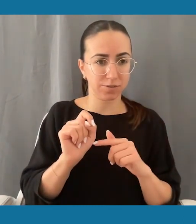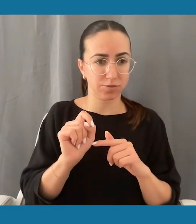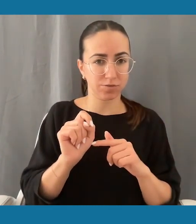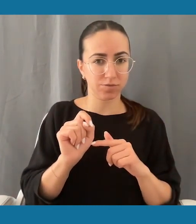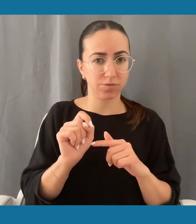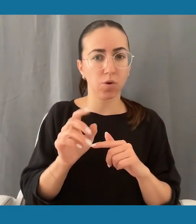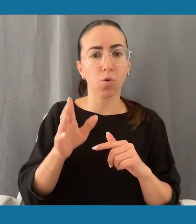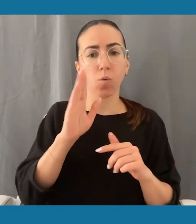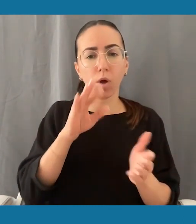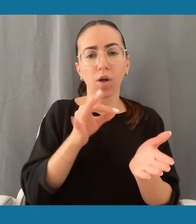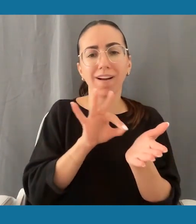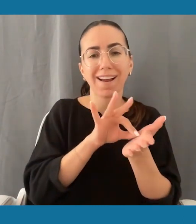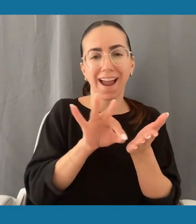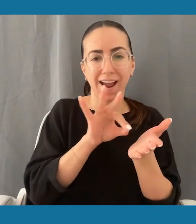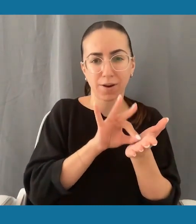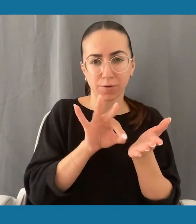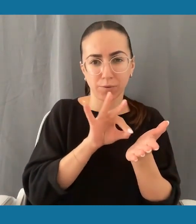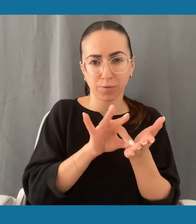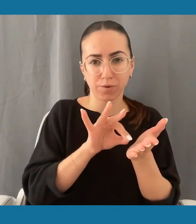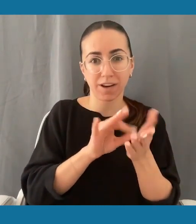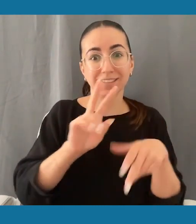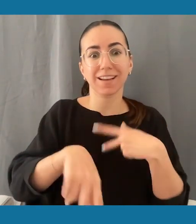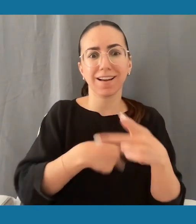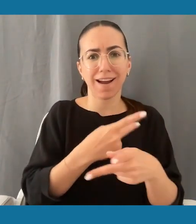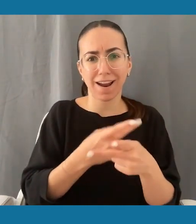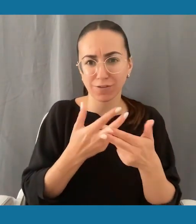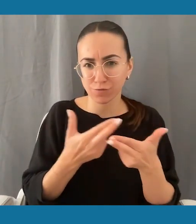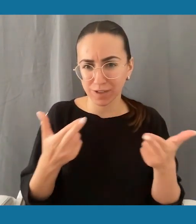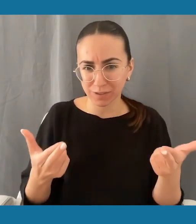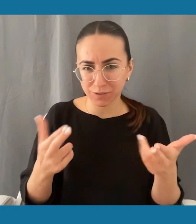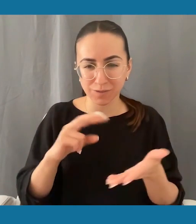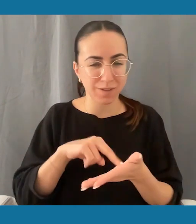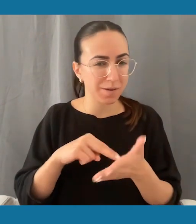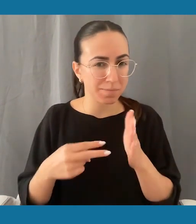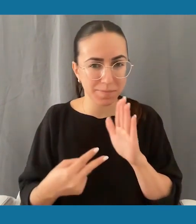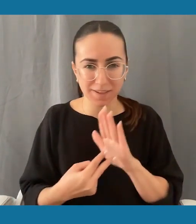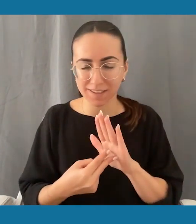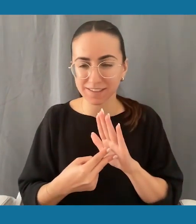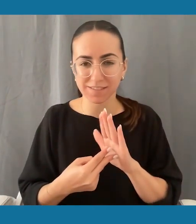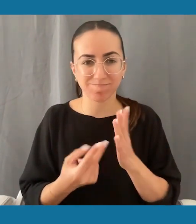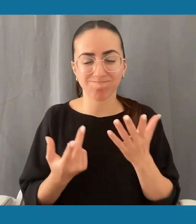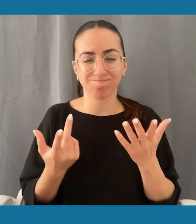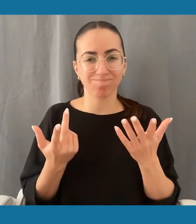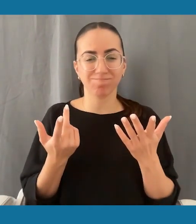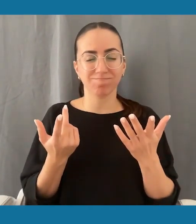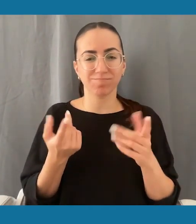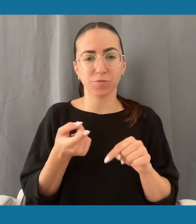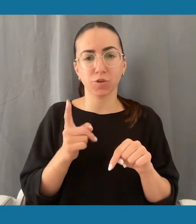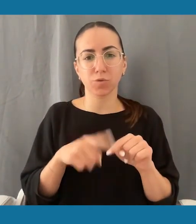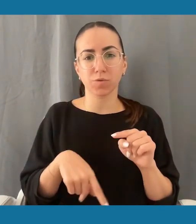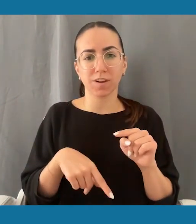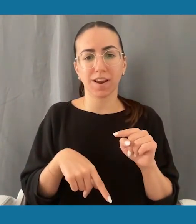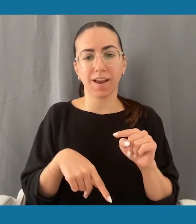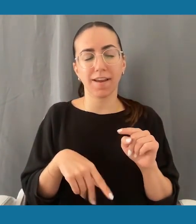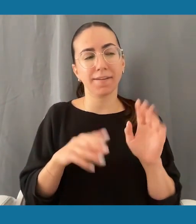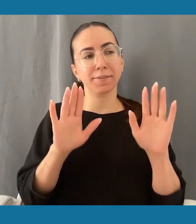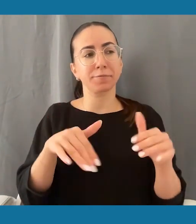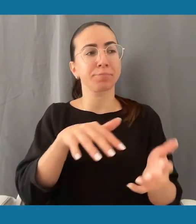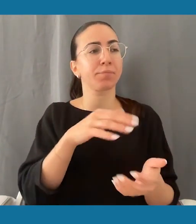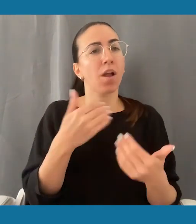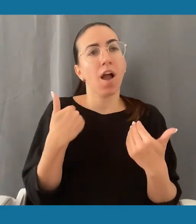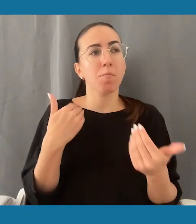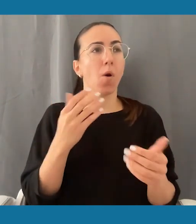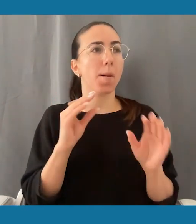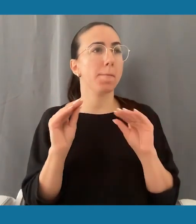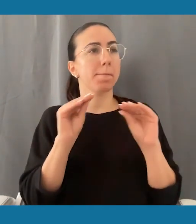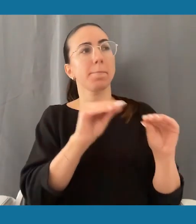traditional trusts will count as an available resource. Therefore, you cannot just take any old trust